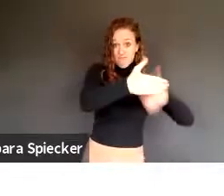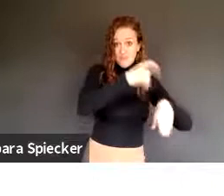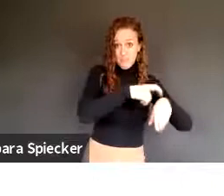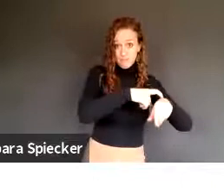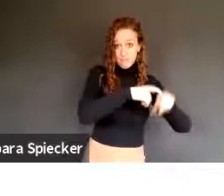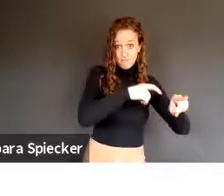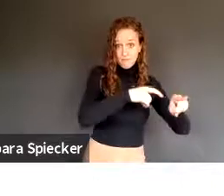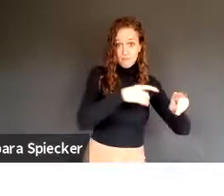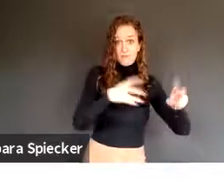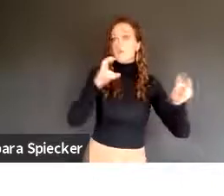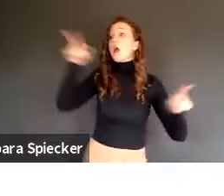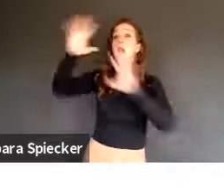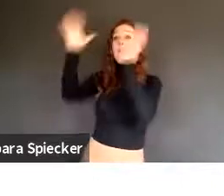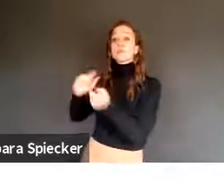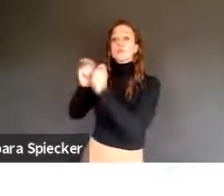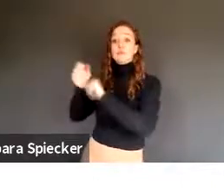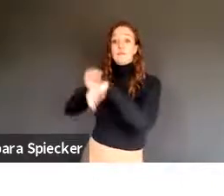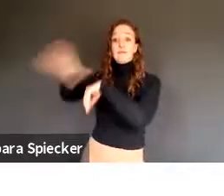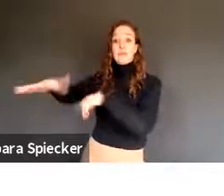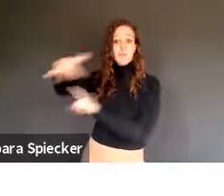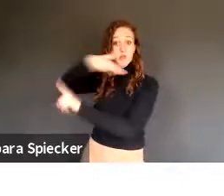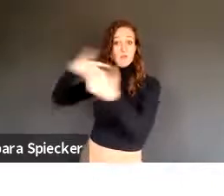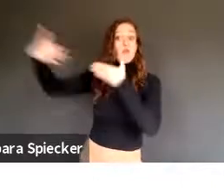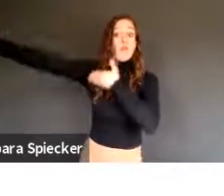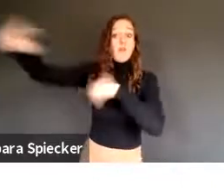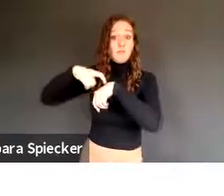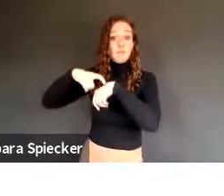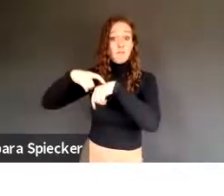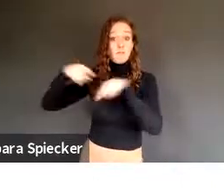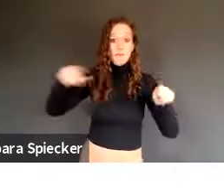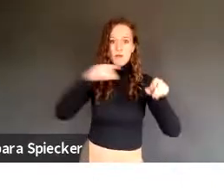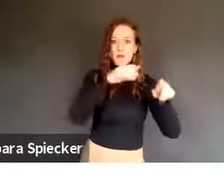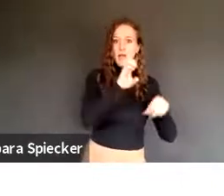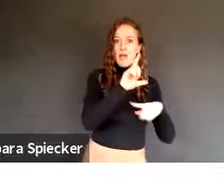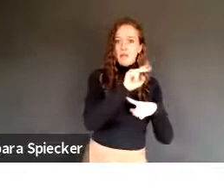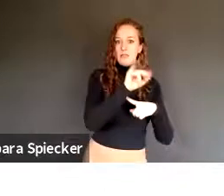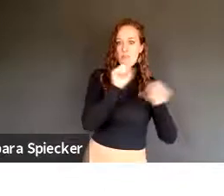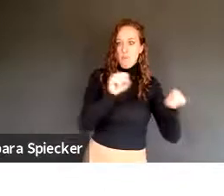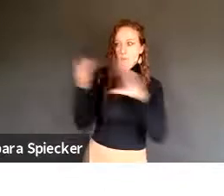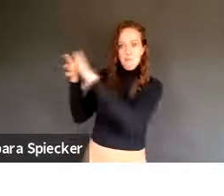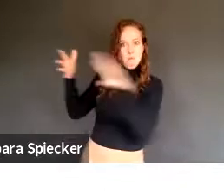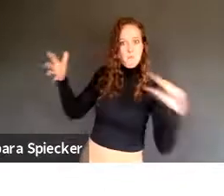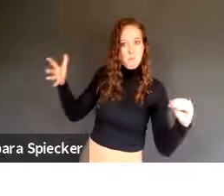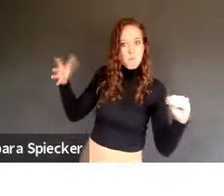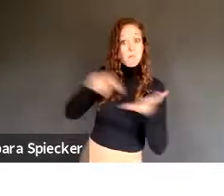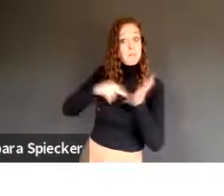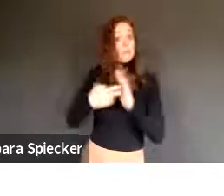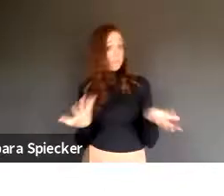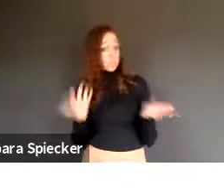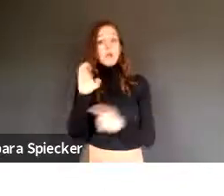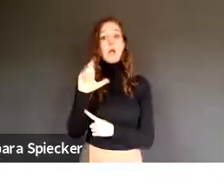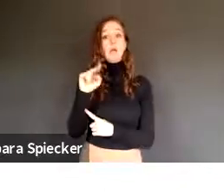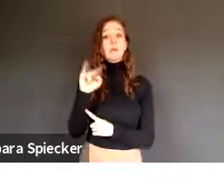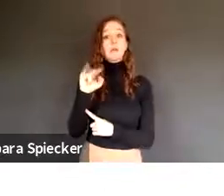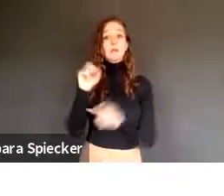So then the impacts of El Nino events on coastal environments in the short term, likely mimicking those of climate change in the